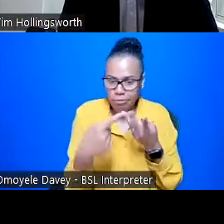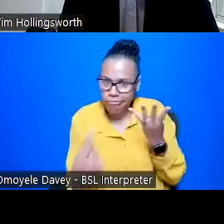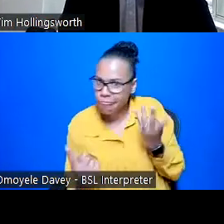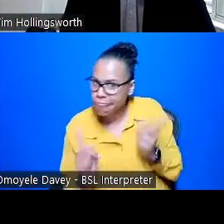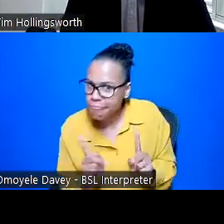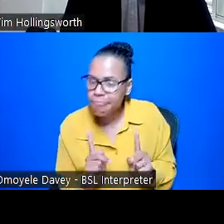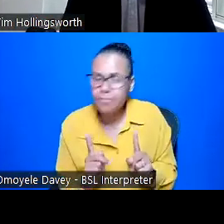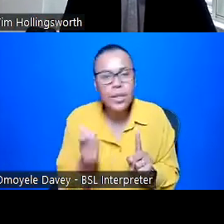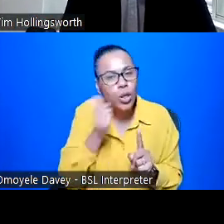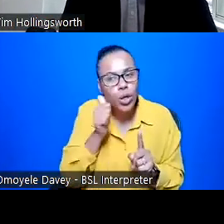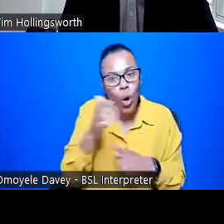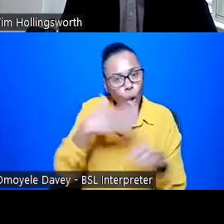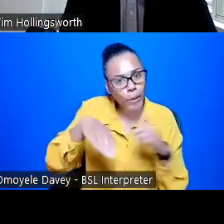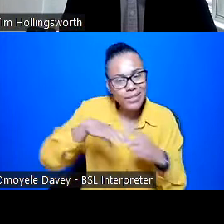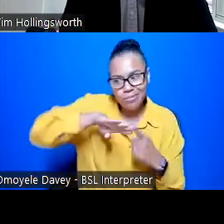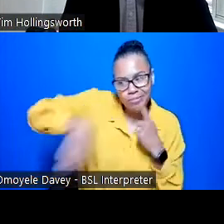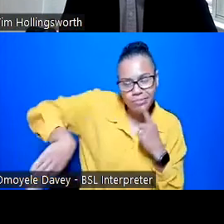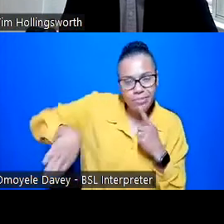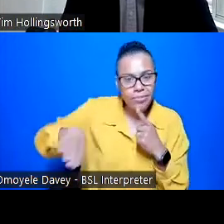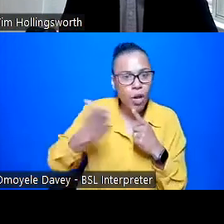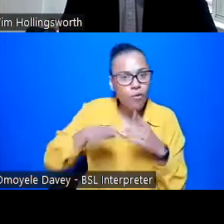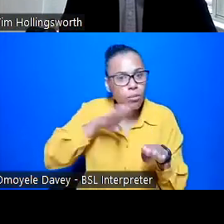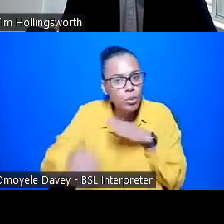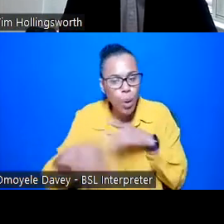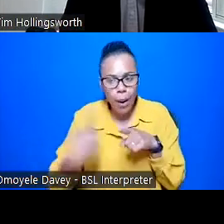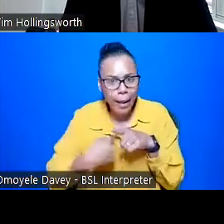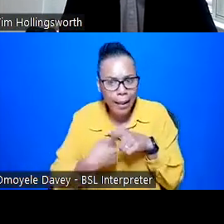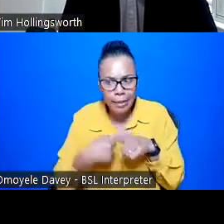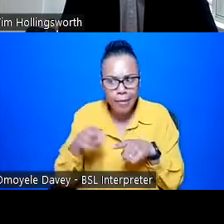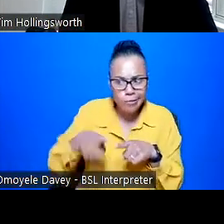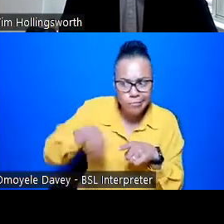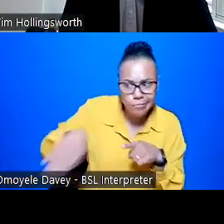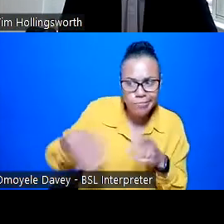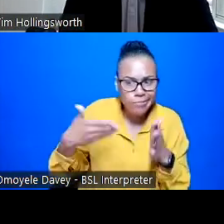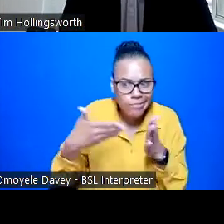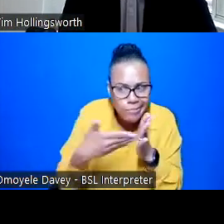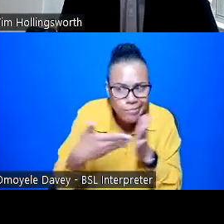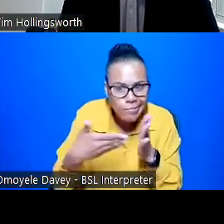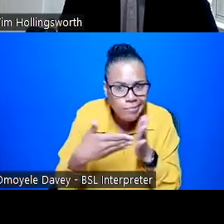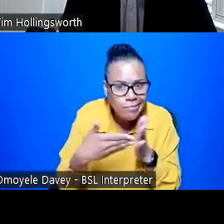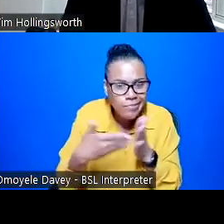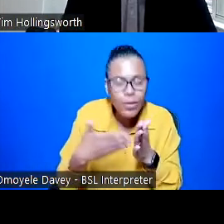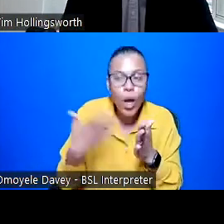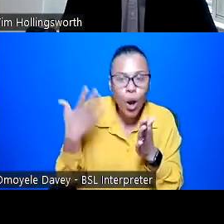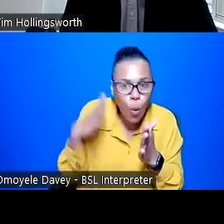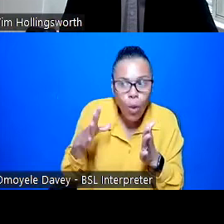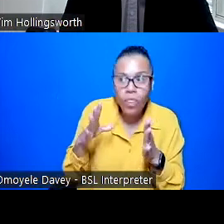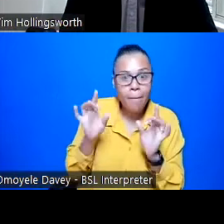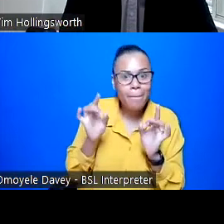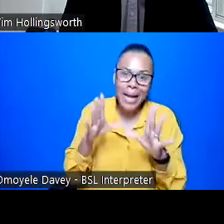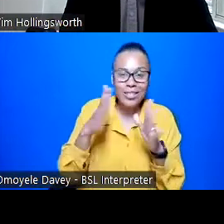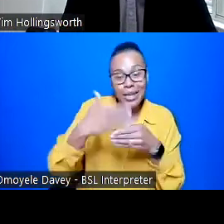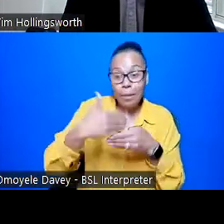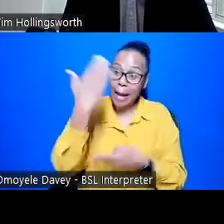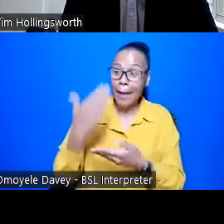felt excluded from Sport England and accessing our resources actually suddenly will magically become so. We need to think about